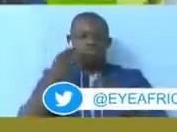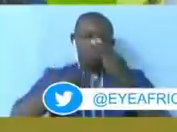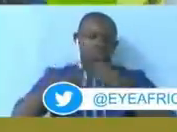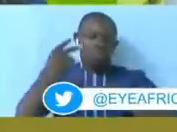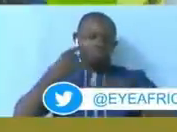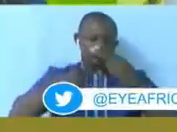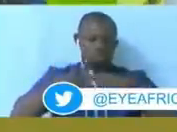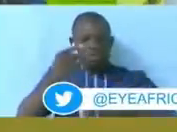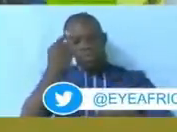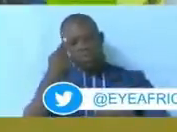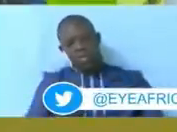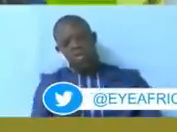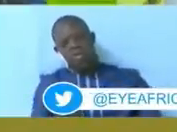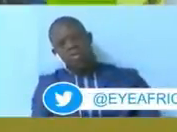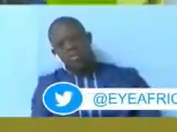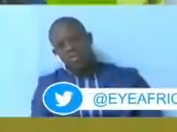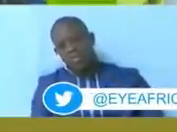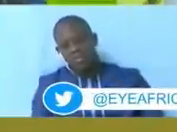our